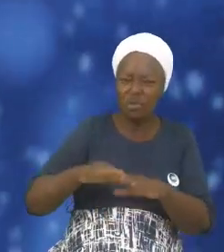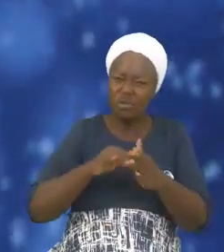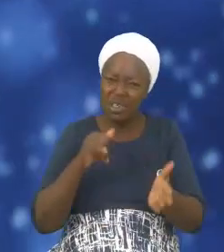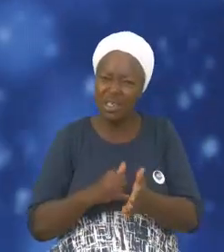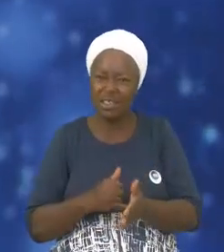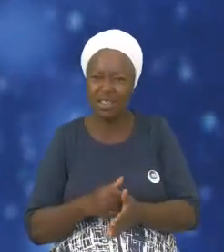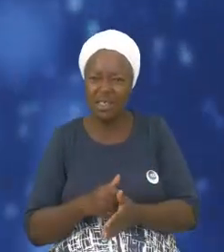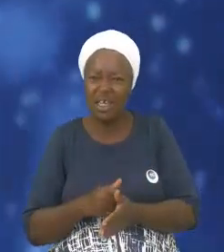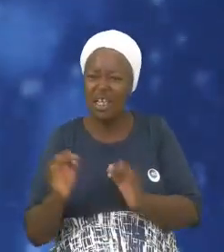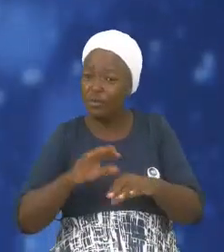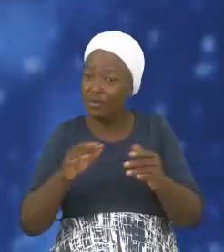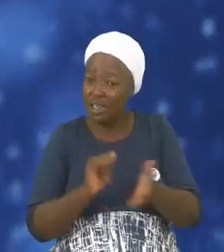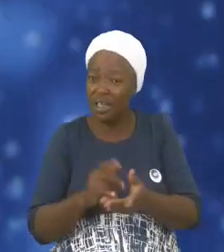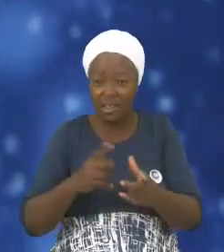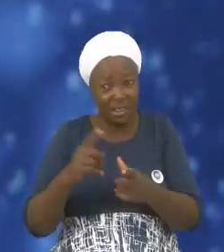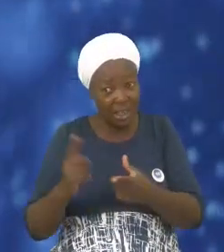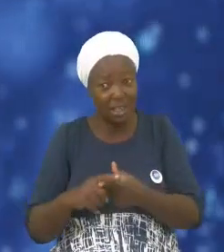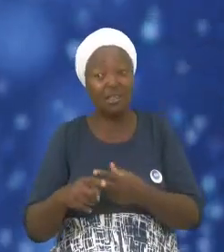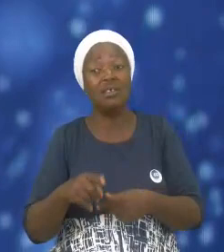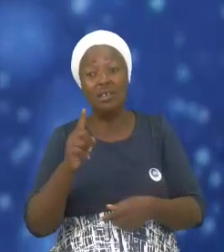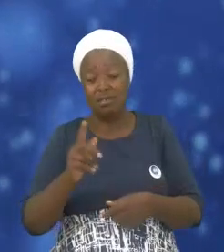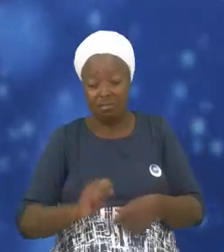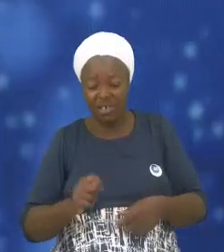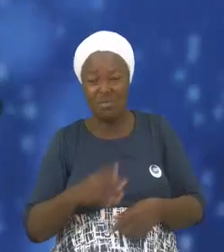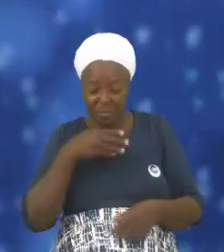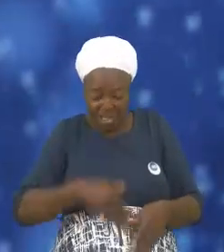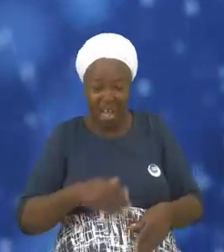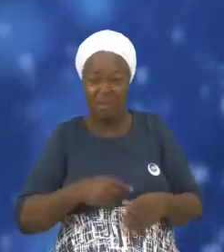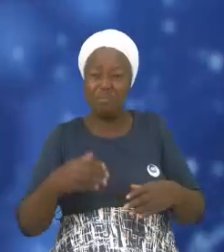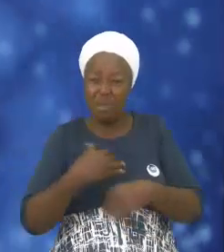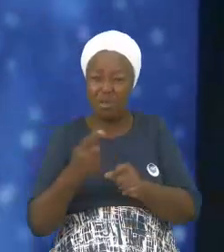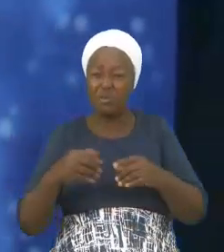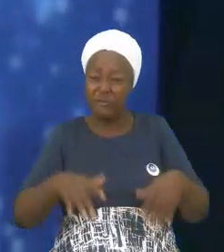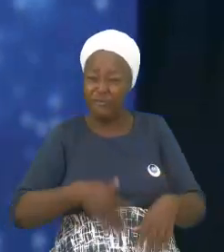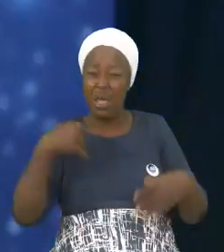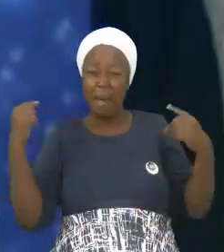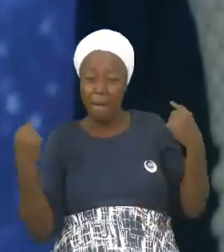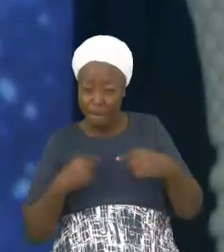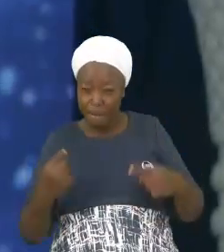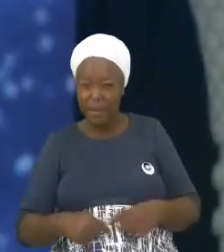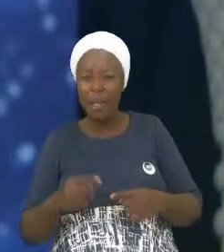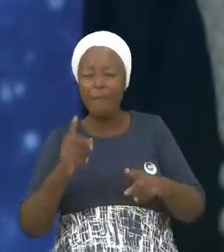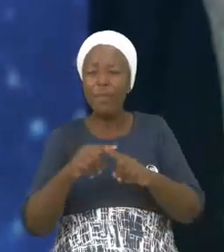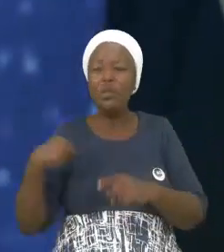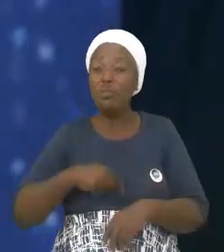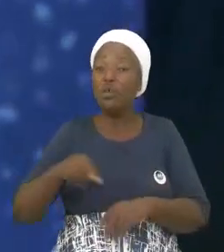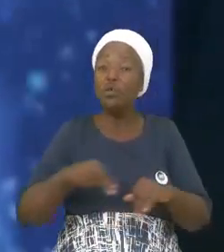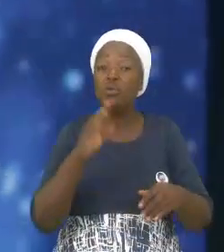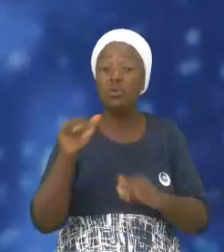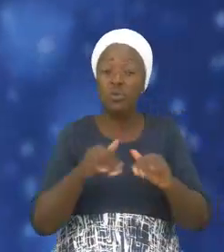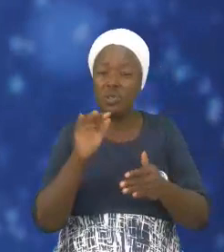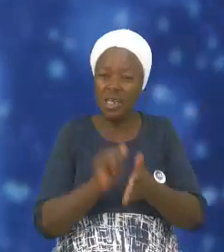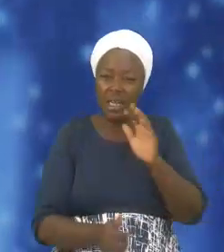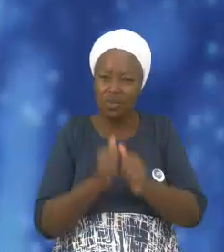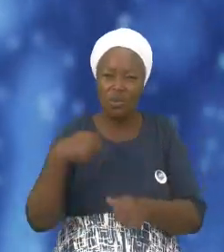be inside, will cause you trouble, will cause you pain. We do what we need to do,